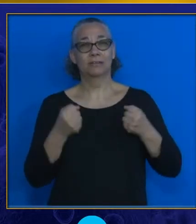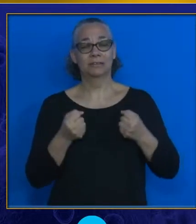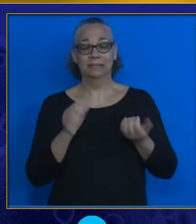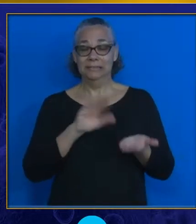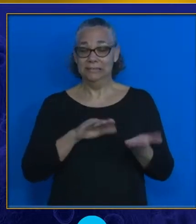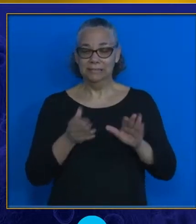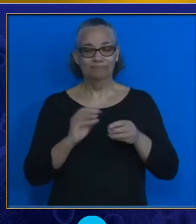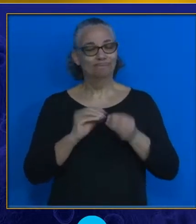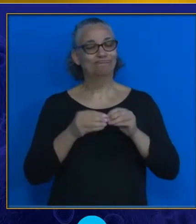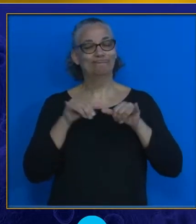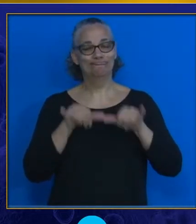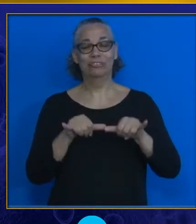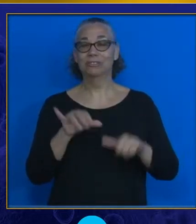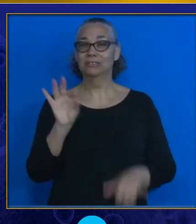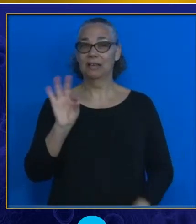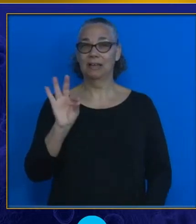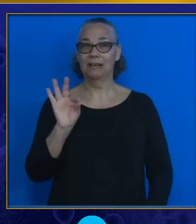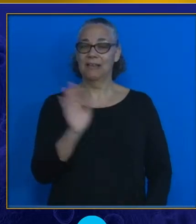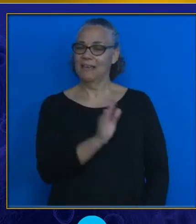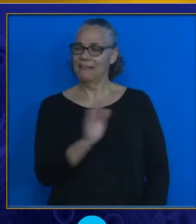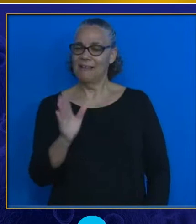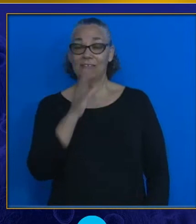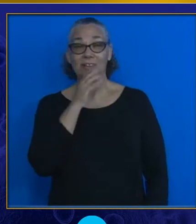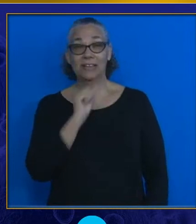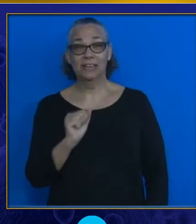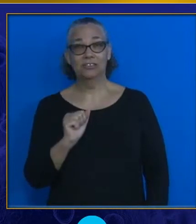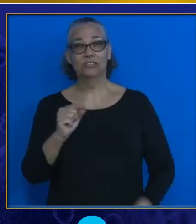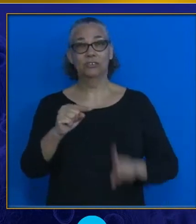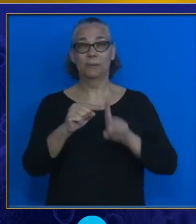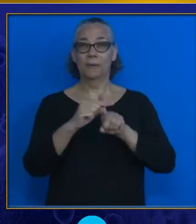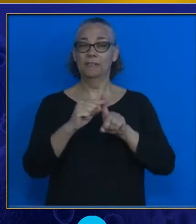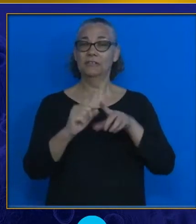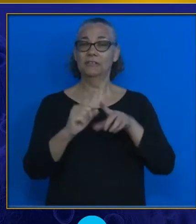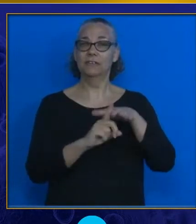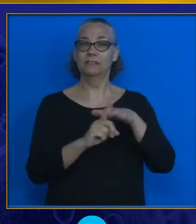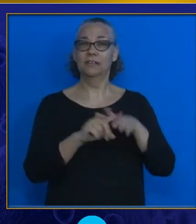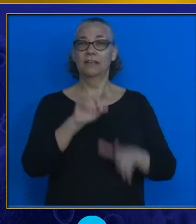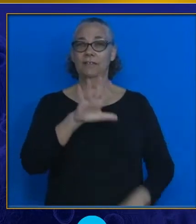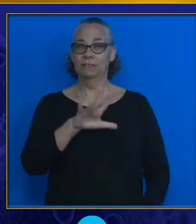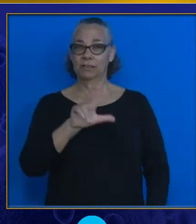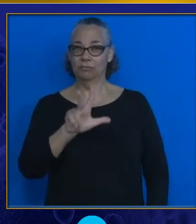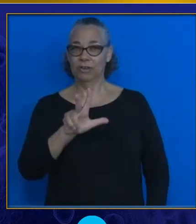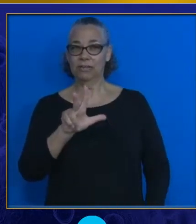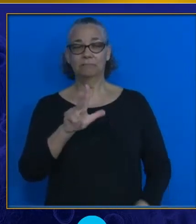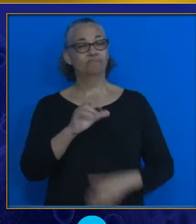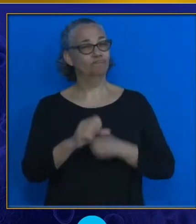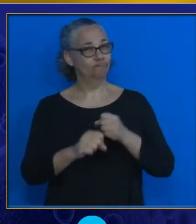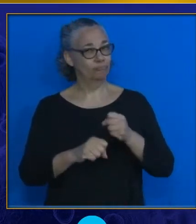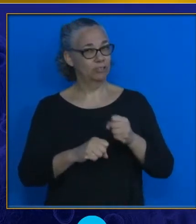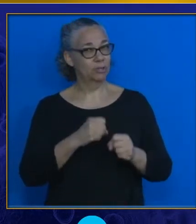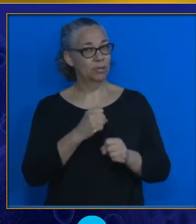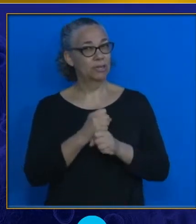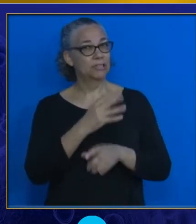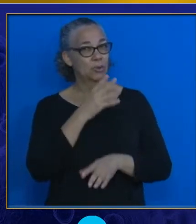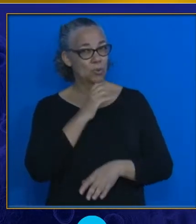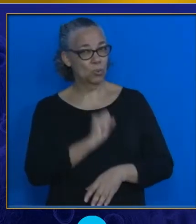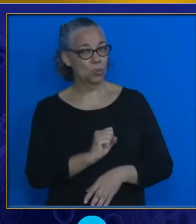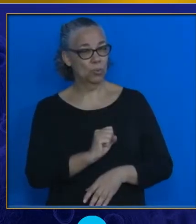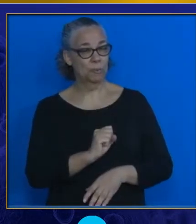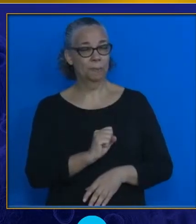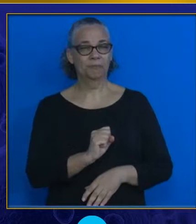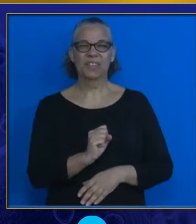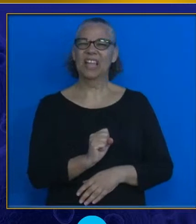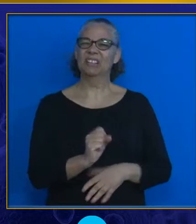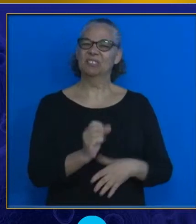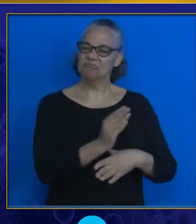remains at 9. The average age of all of our confirmed positive cases is 53 years of age, and the age range of all